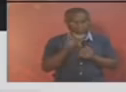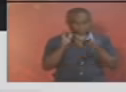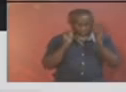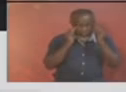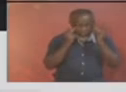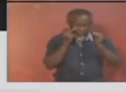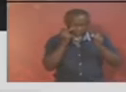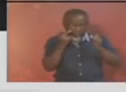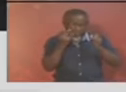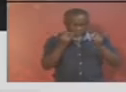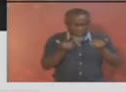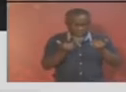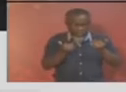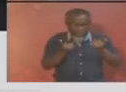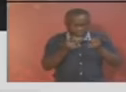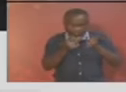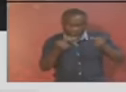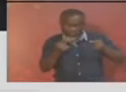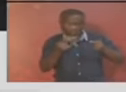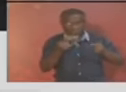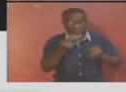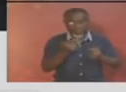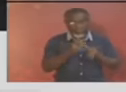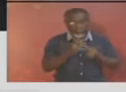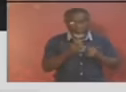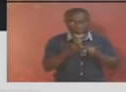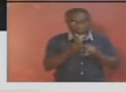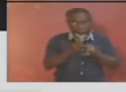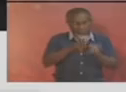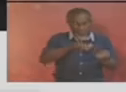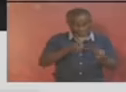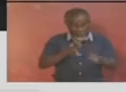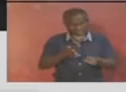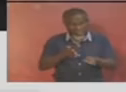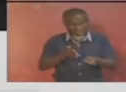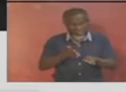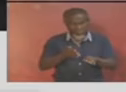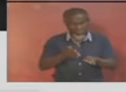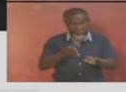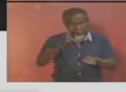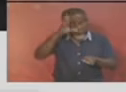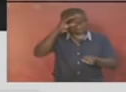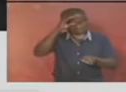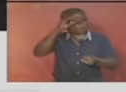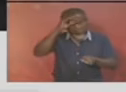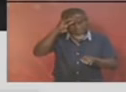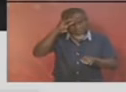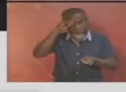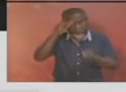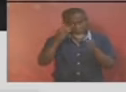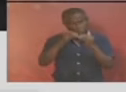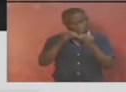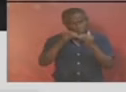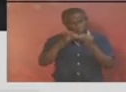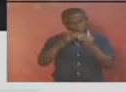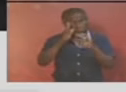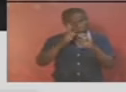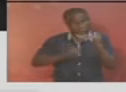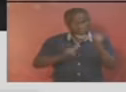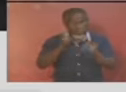however, we note that among the COVID-19 fatalities, the men outnumber the women nearly 3 to 1, so that